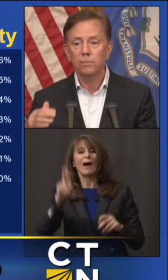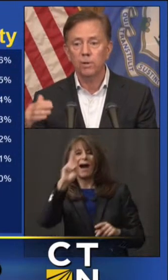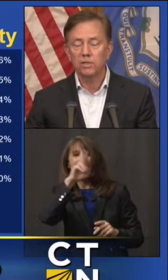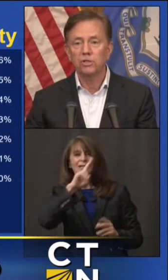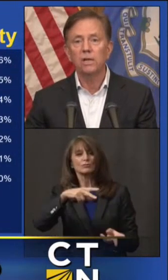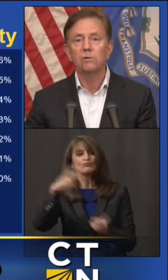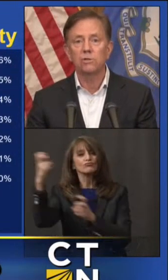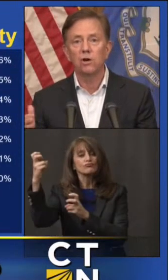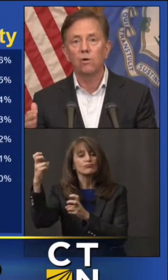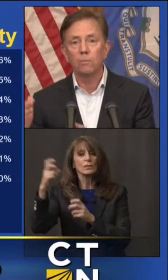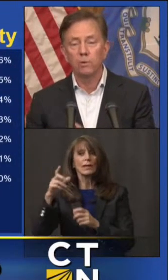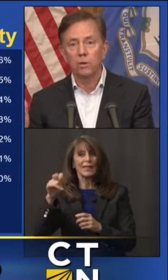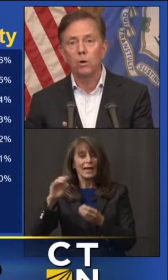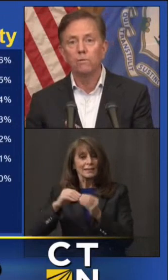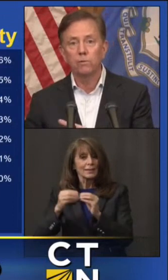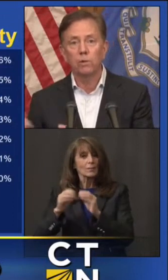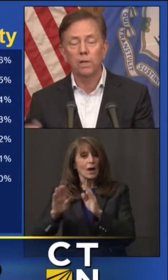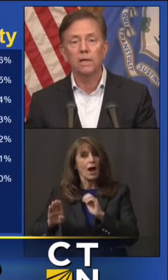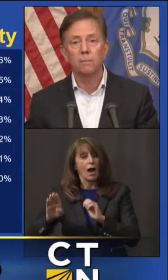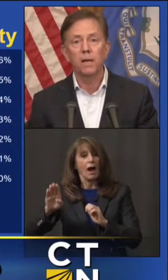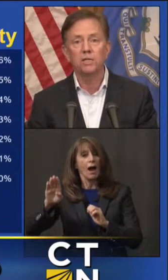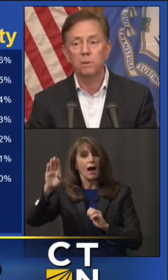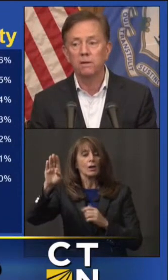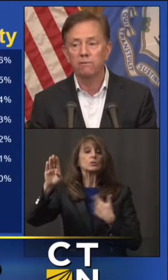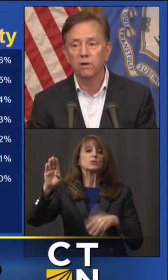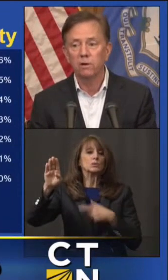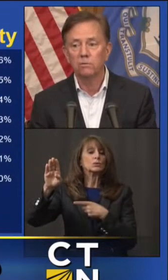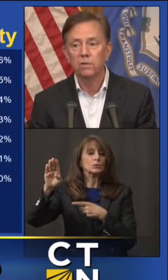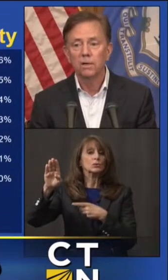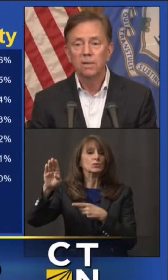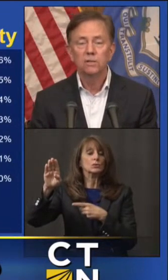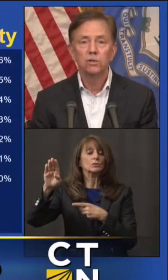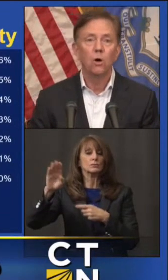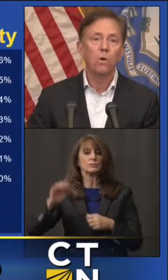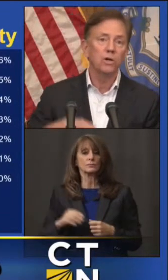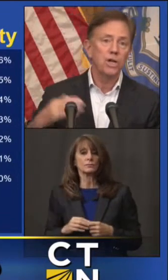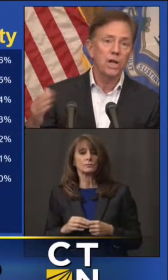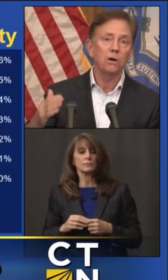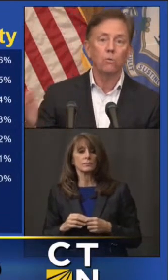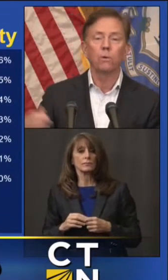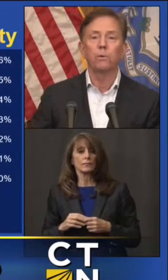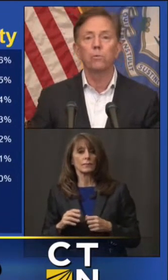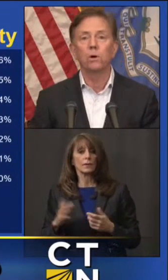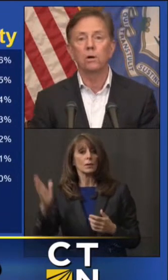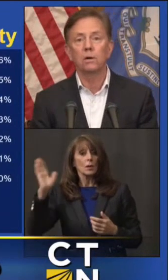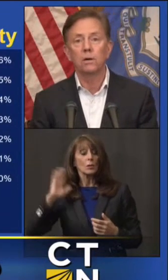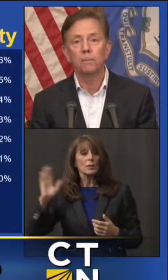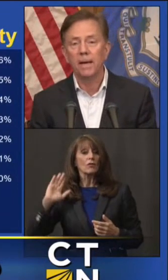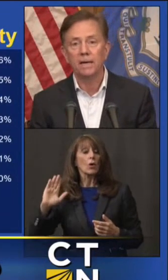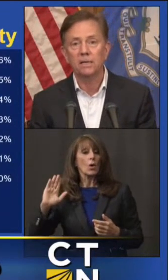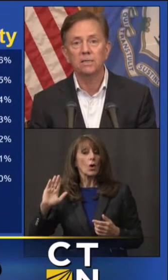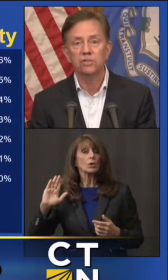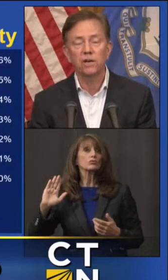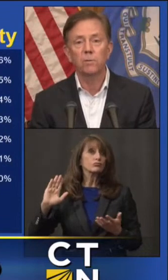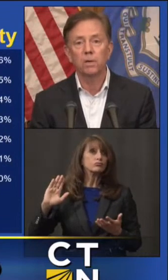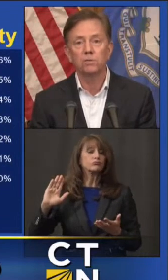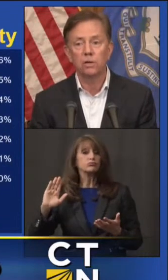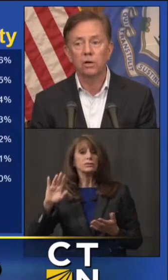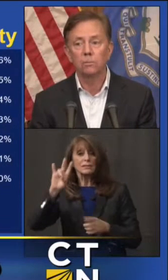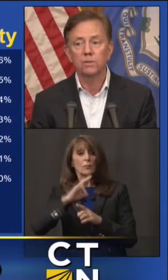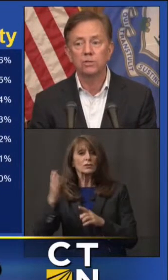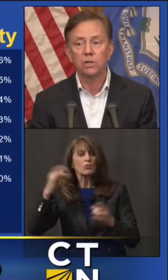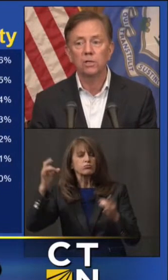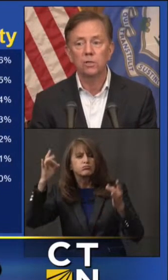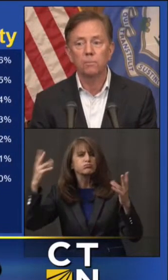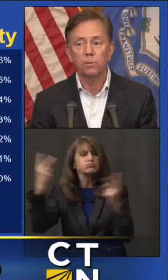number continues to go up with COVID-related beds being filled. Nowhere near where we were back 7 months ago,